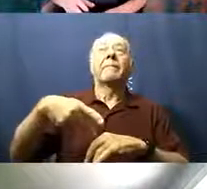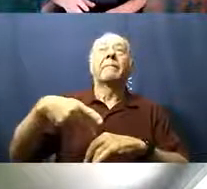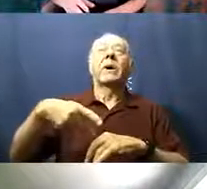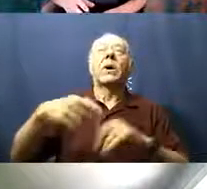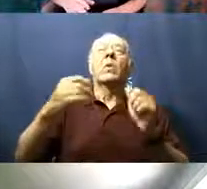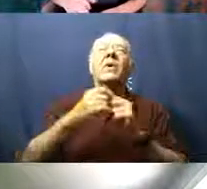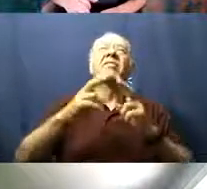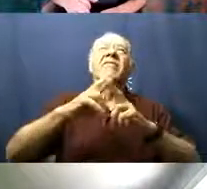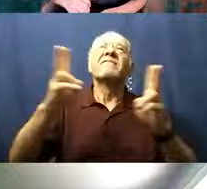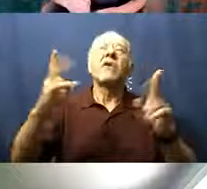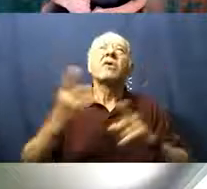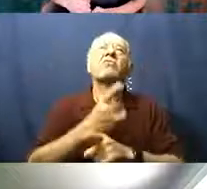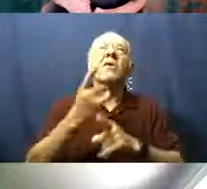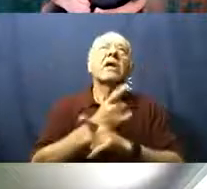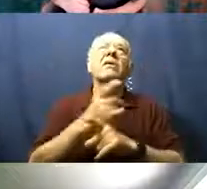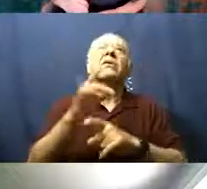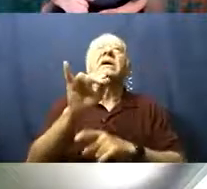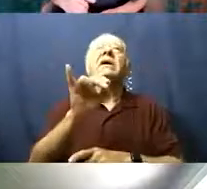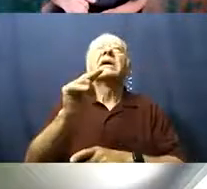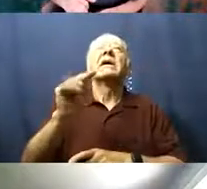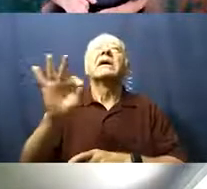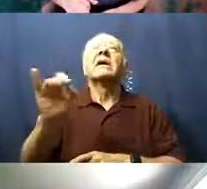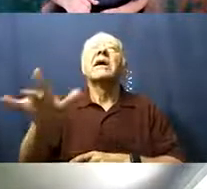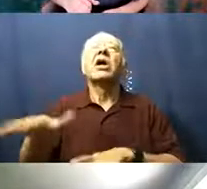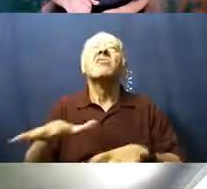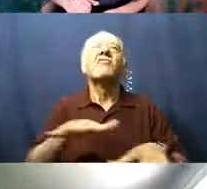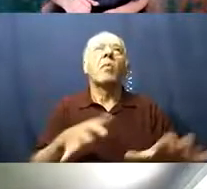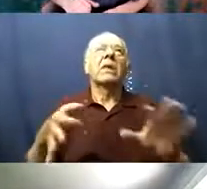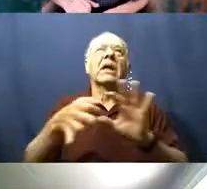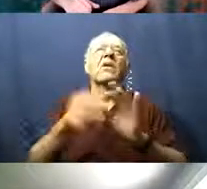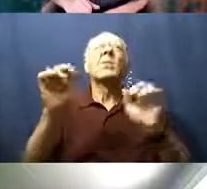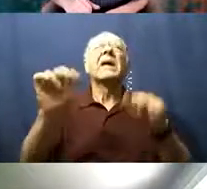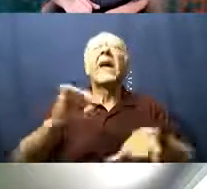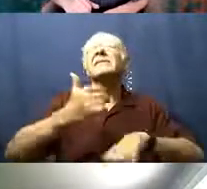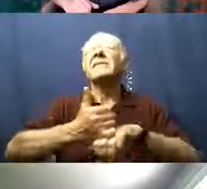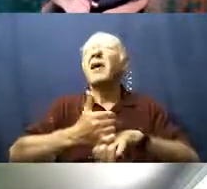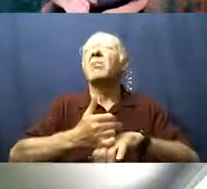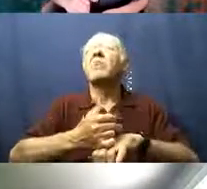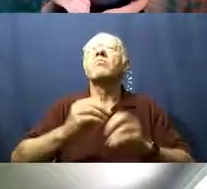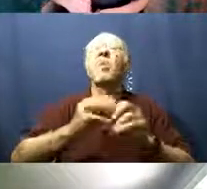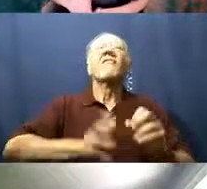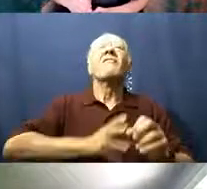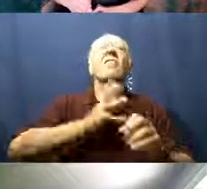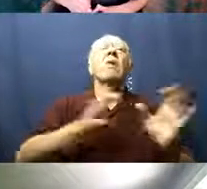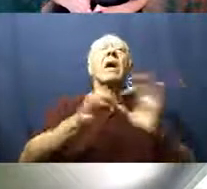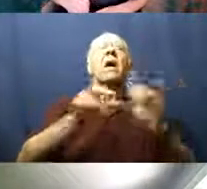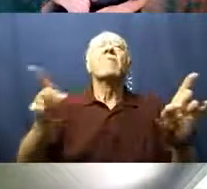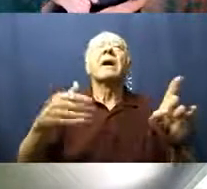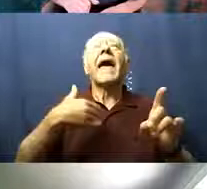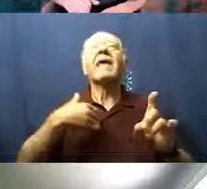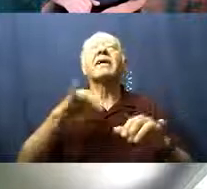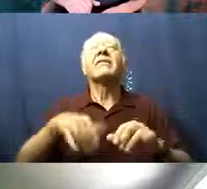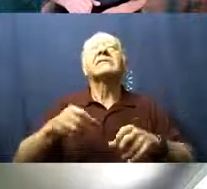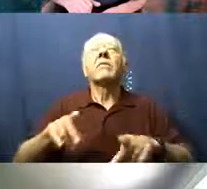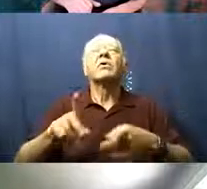regular informal connections. We can always set up a formal connection, right? But having that